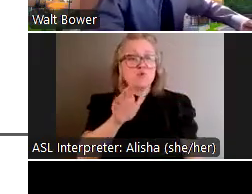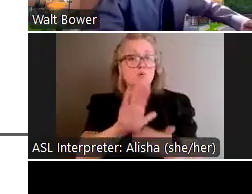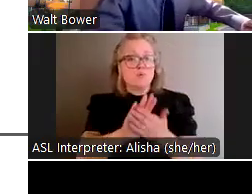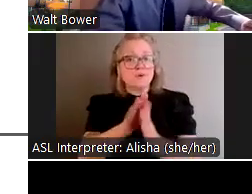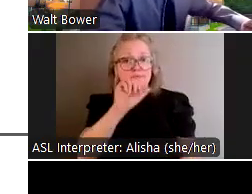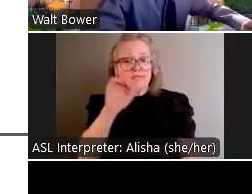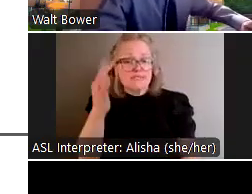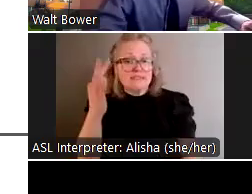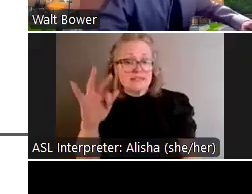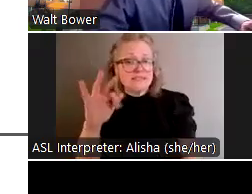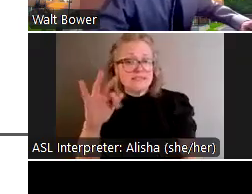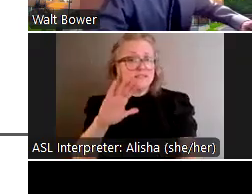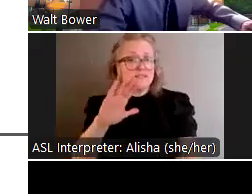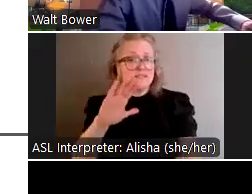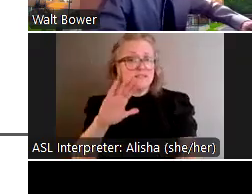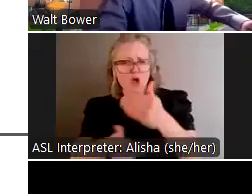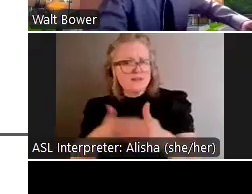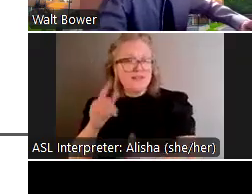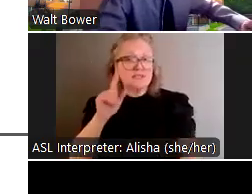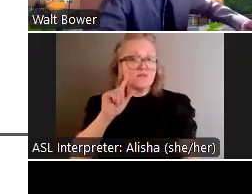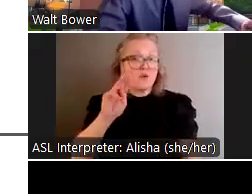with SSI and Medicaid?